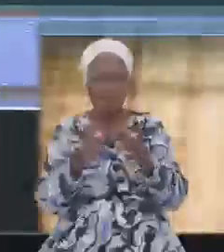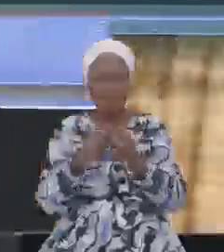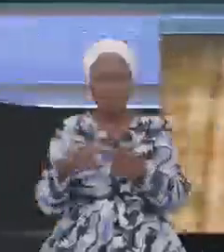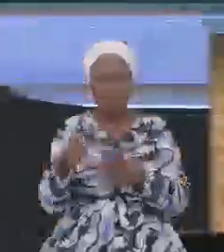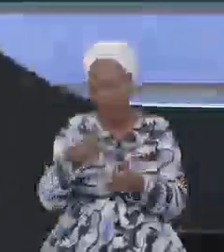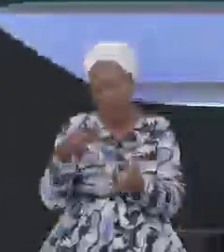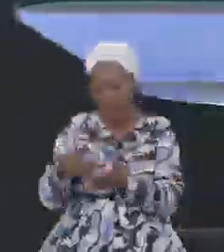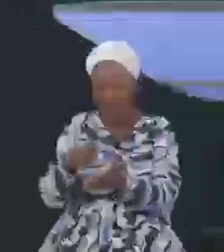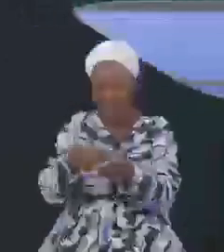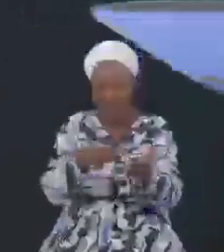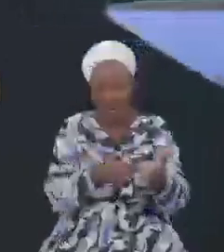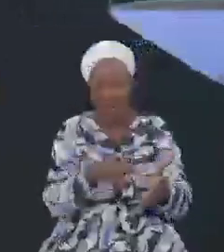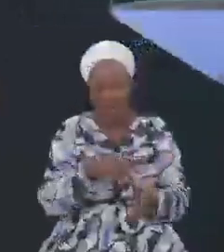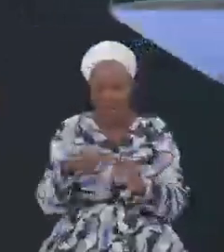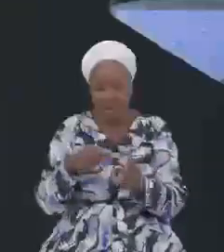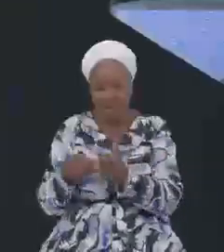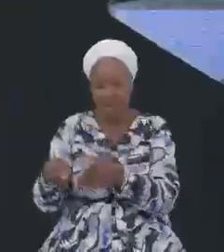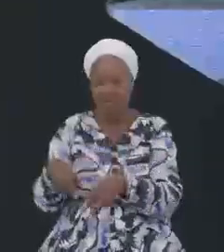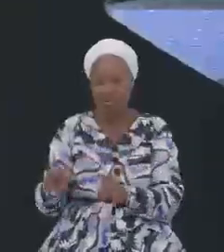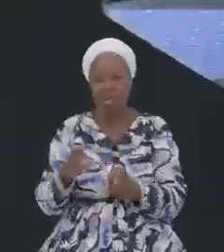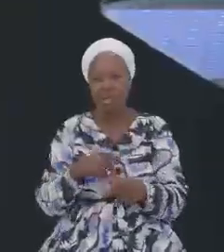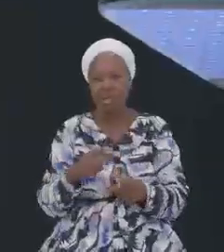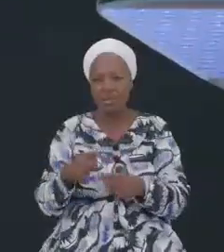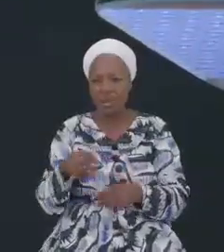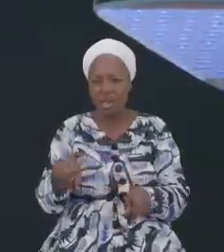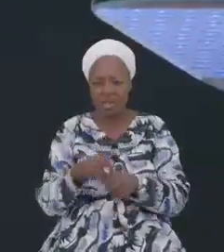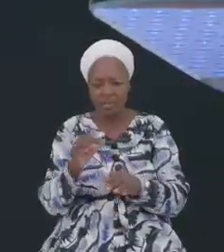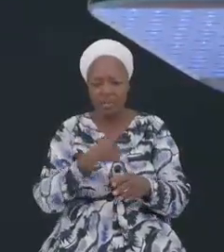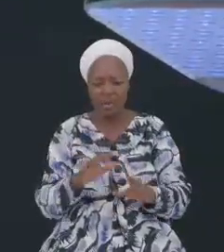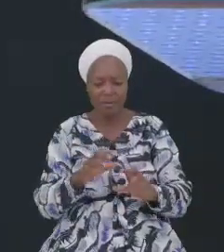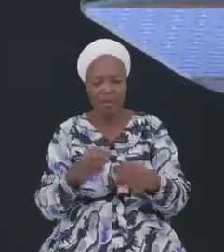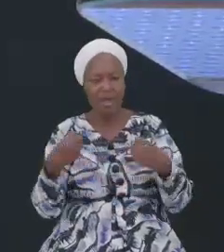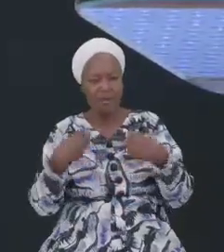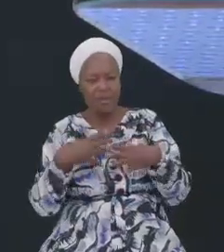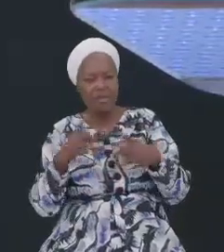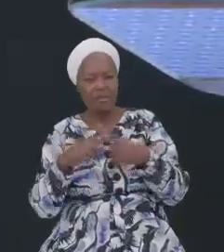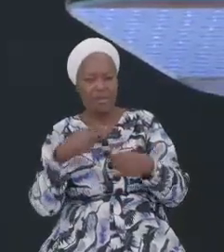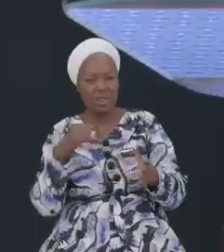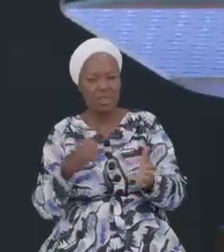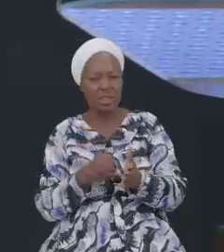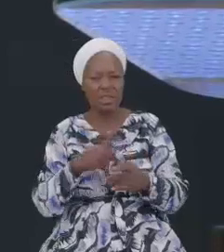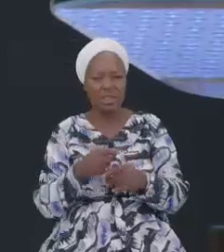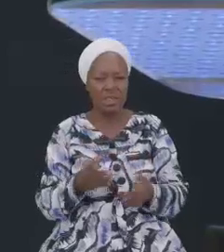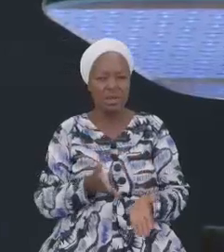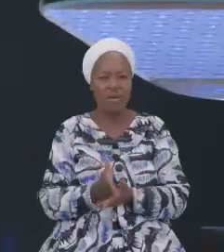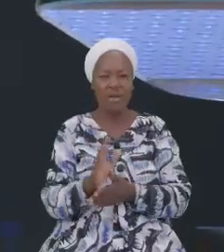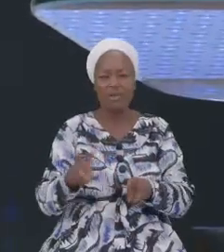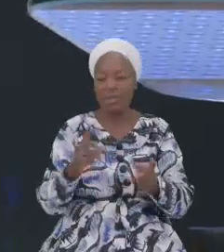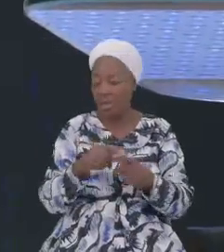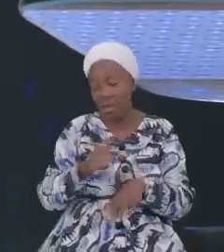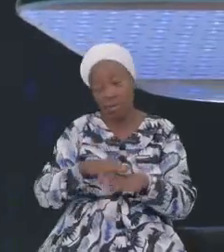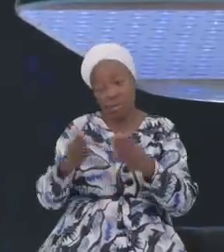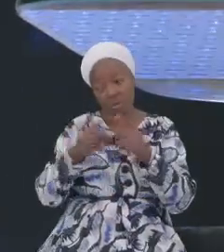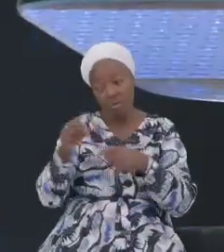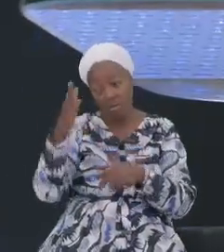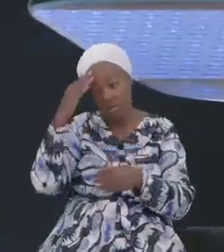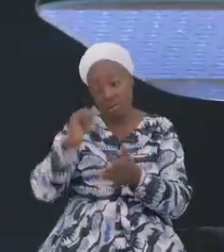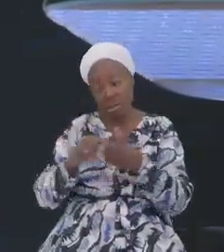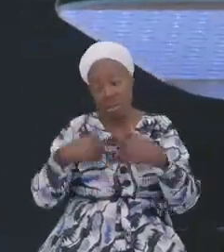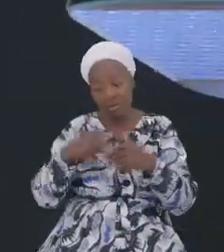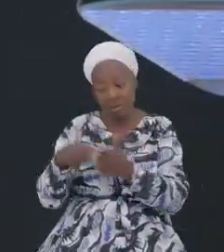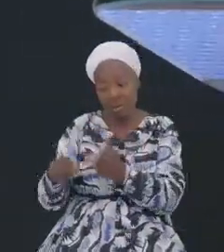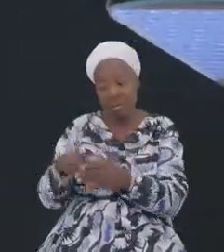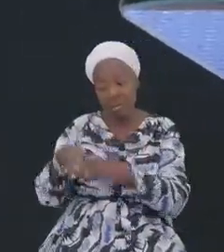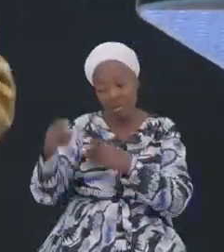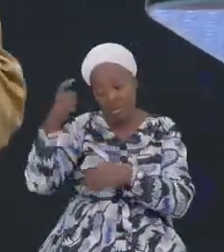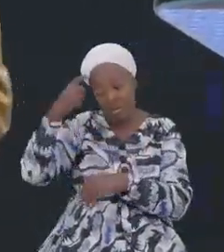one, say it that way, as if you're afraid to say the right thing. I don't want them to hear what I have in mind. And then God understands, and then